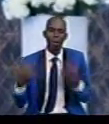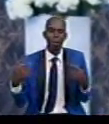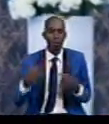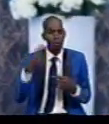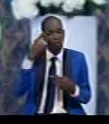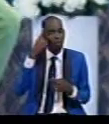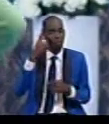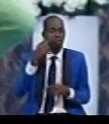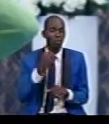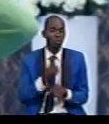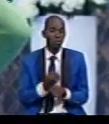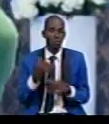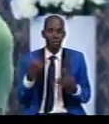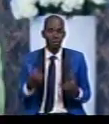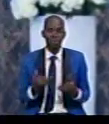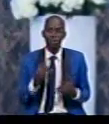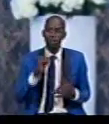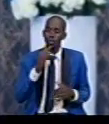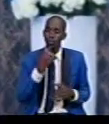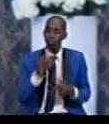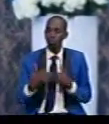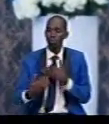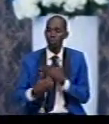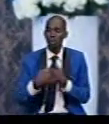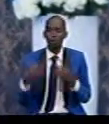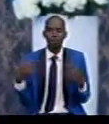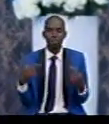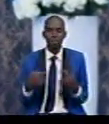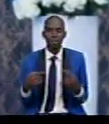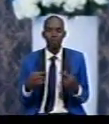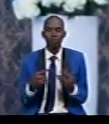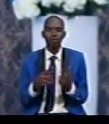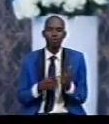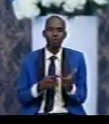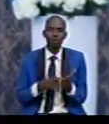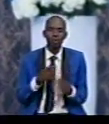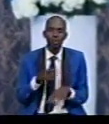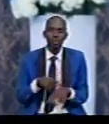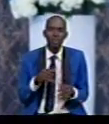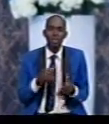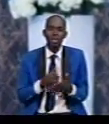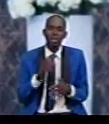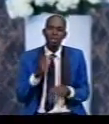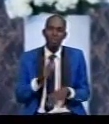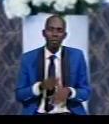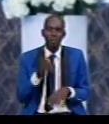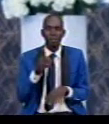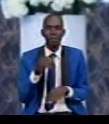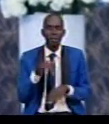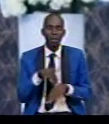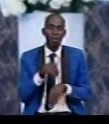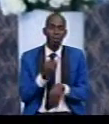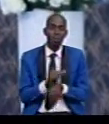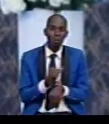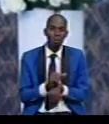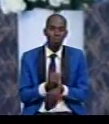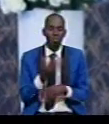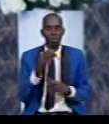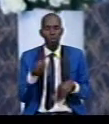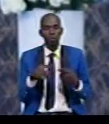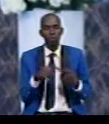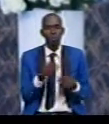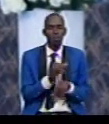pain at my spine. So sometimes it does affect me at work. I might go to work and